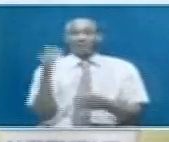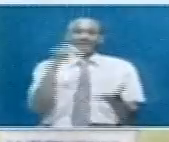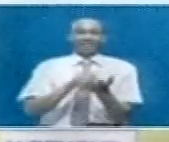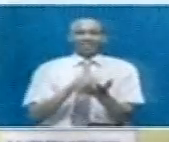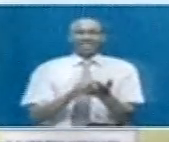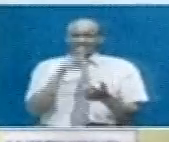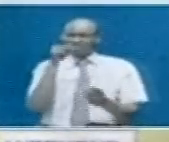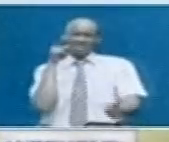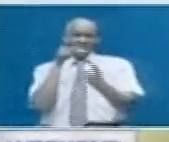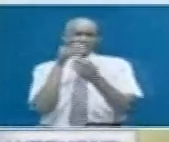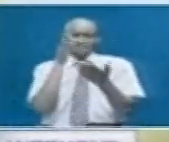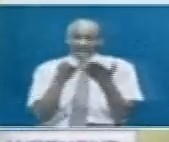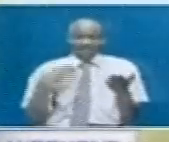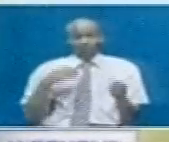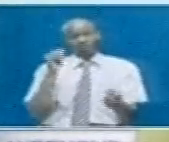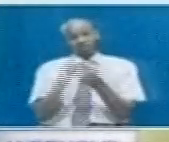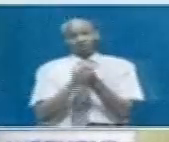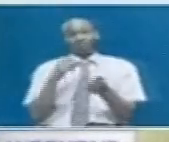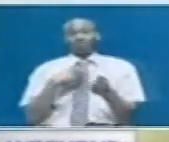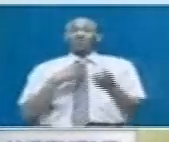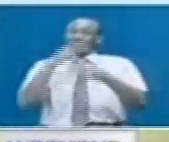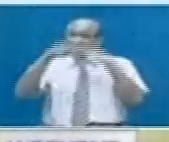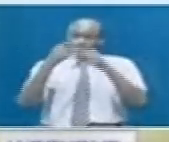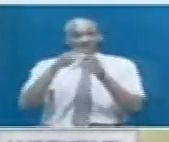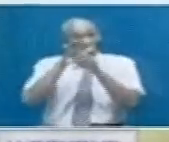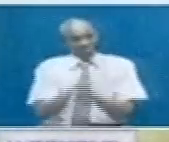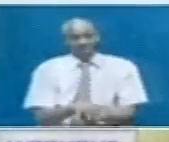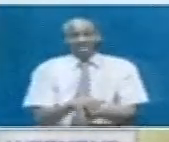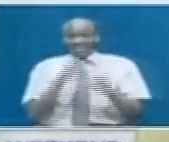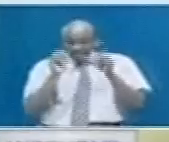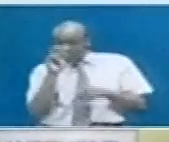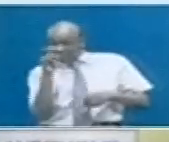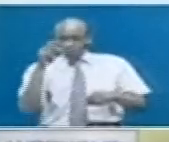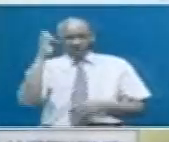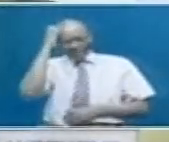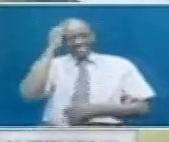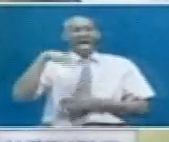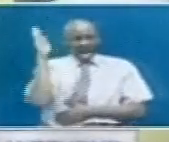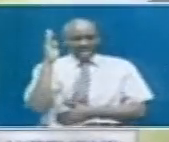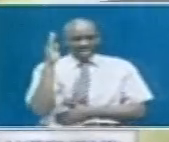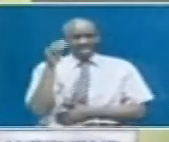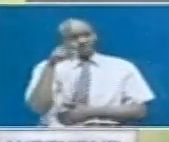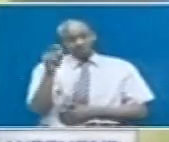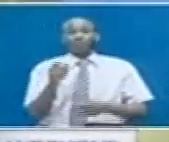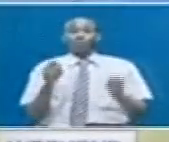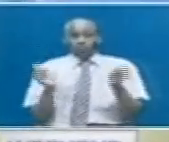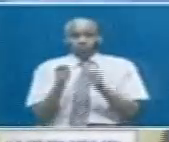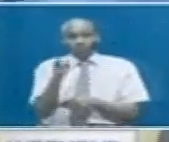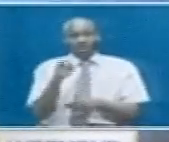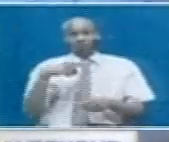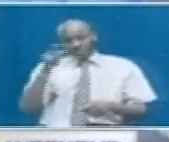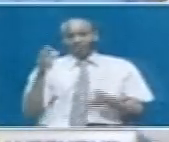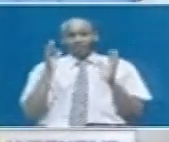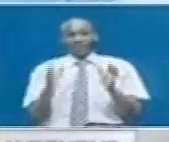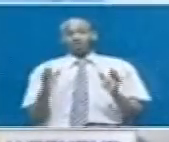Lengo yao kuu ni kurudisha maendeleo nyuma. Kwanza kabisa wakiona mtu mwenye amesoma, unapata metembezo, wakitembezo asubuhi unapata hana